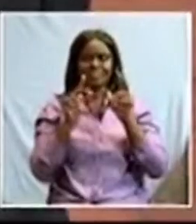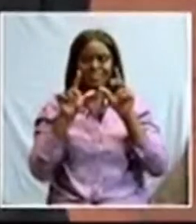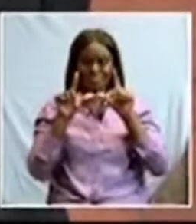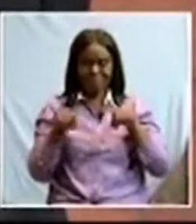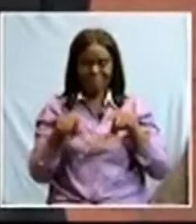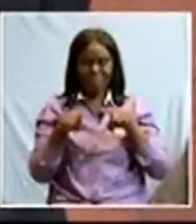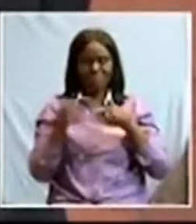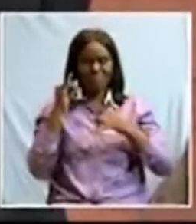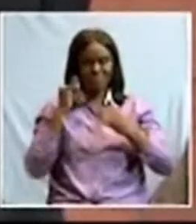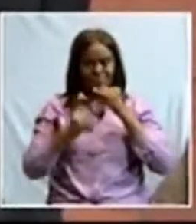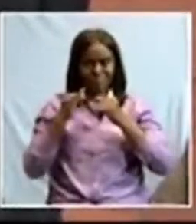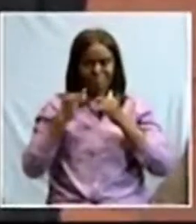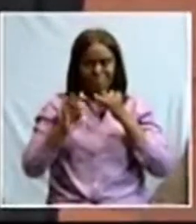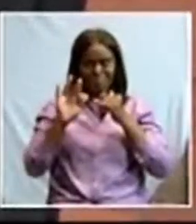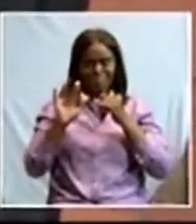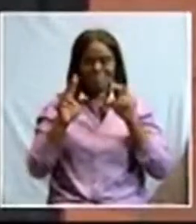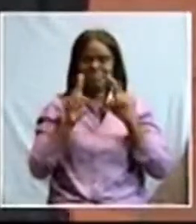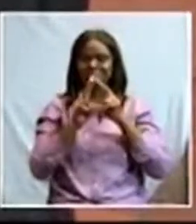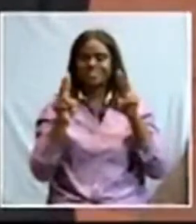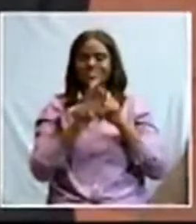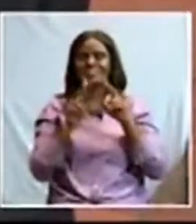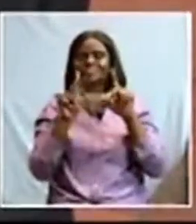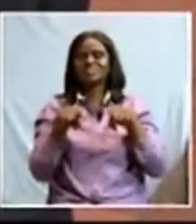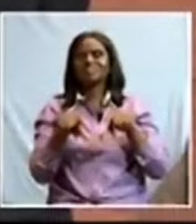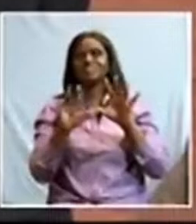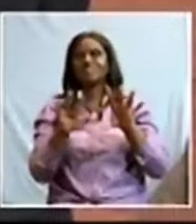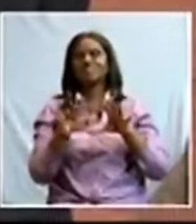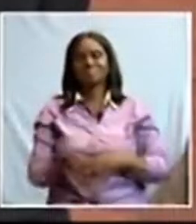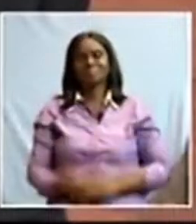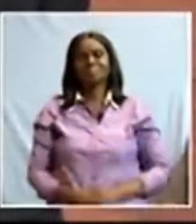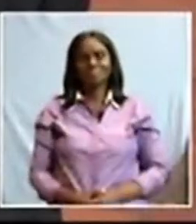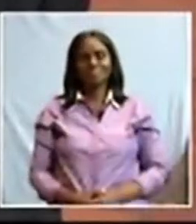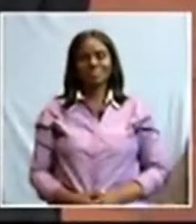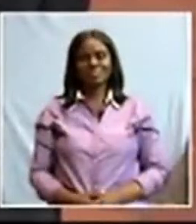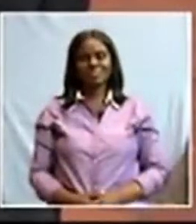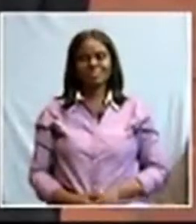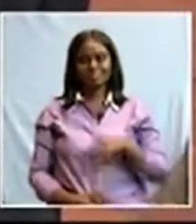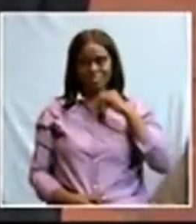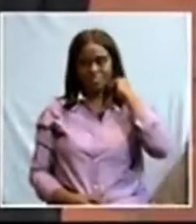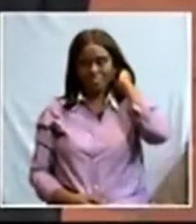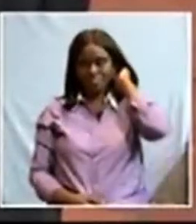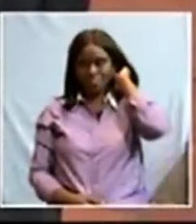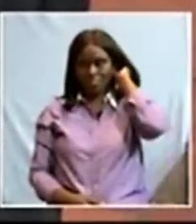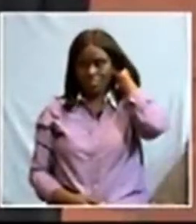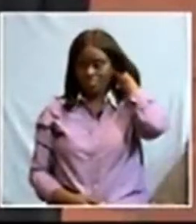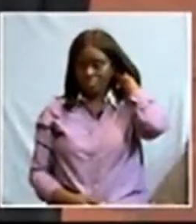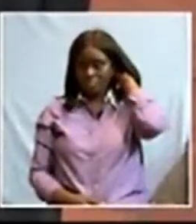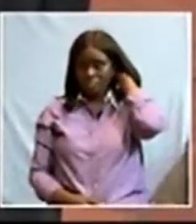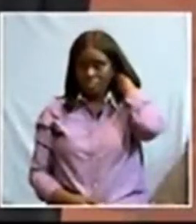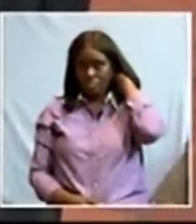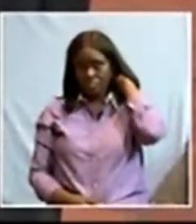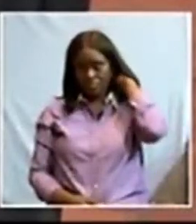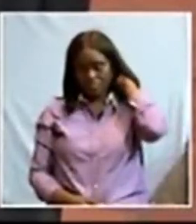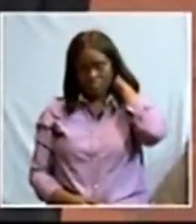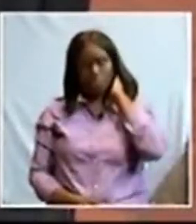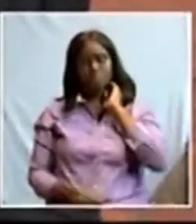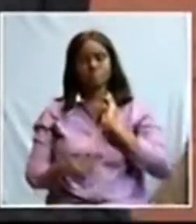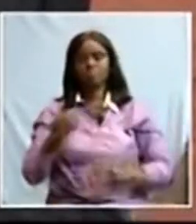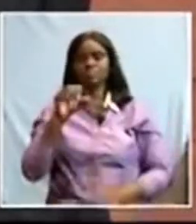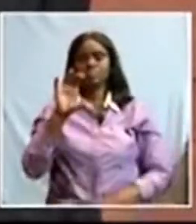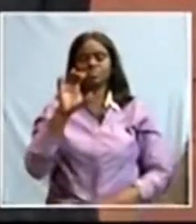Who end there has been very low and end there. Further, management has engaged the CDF